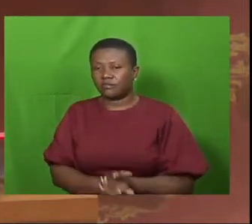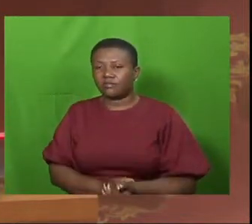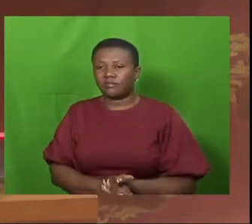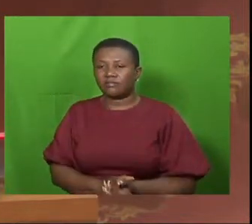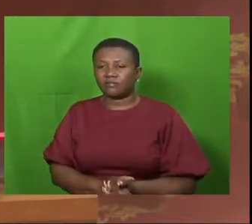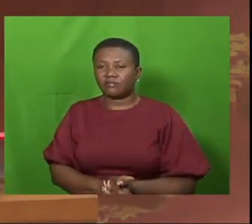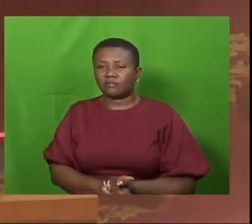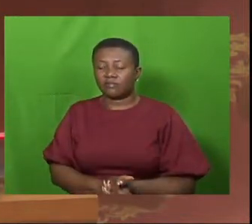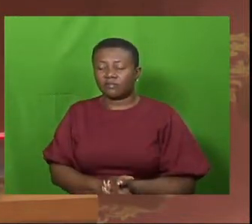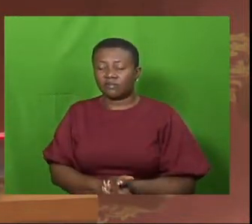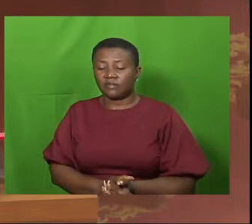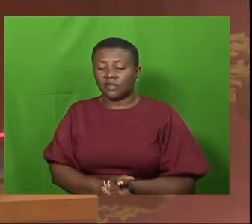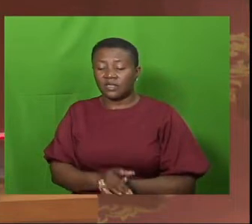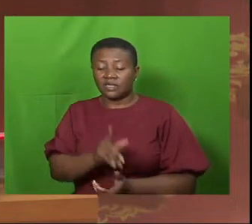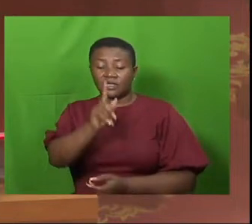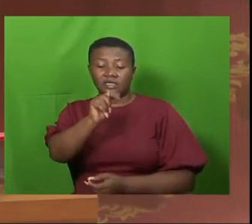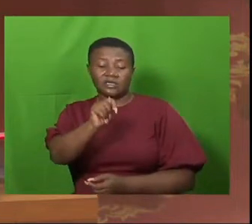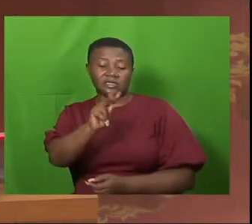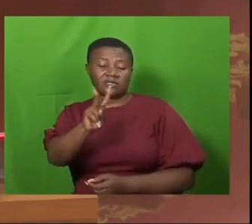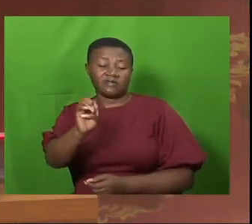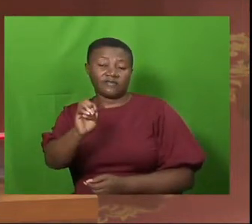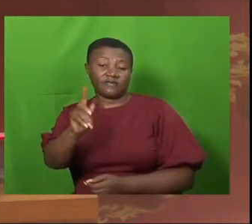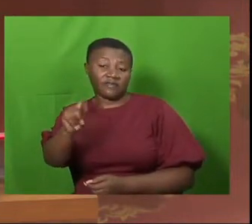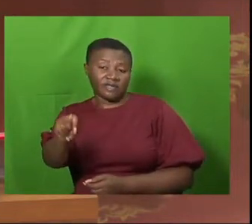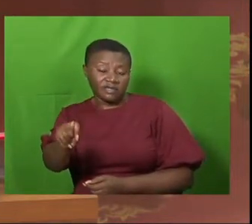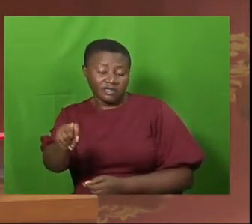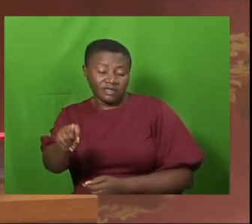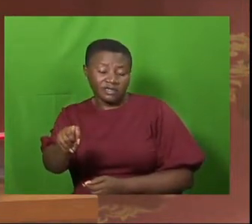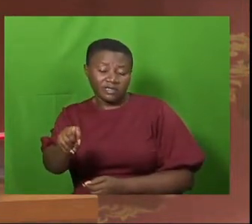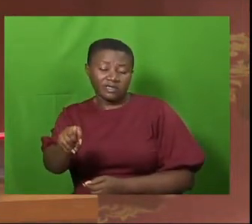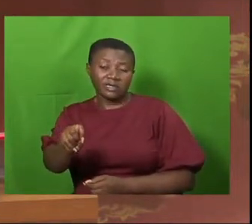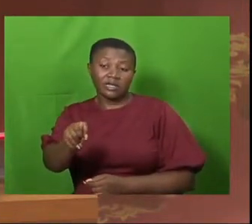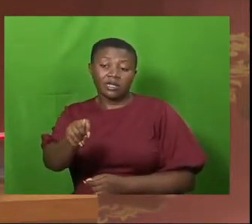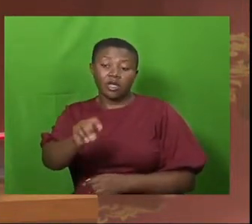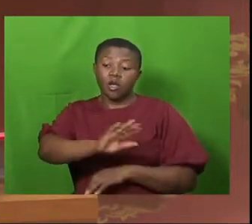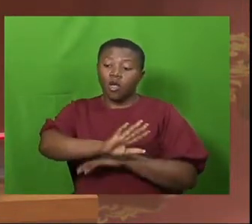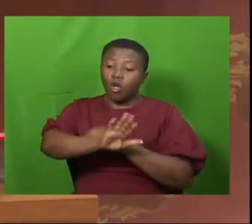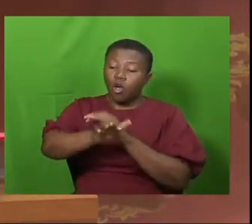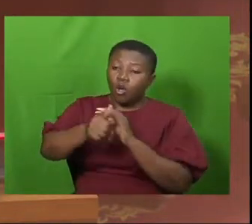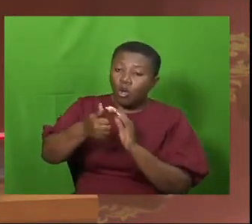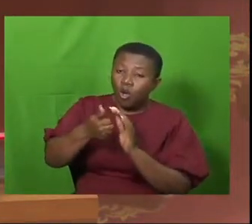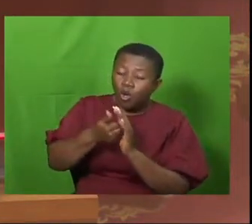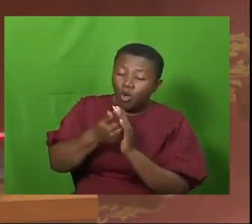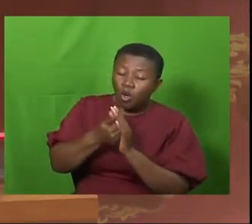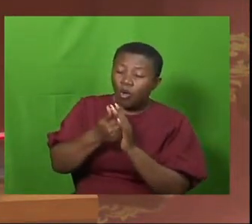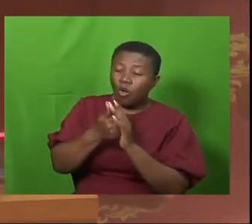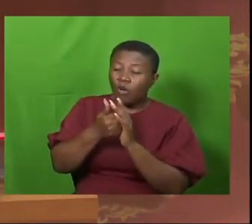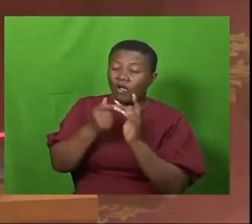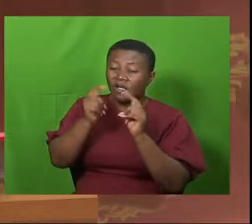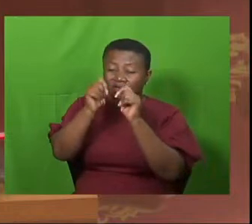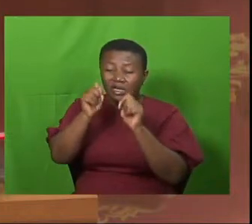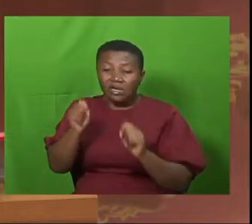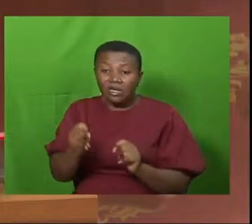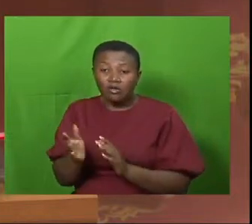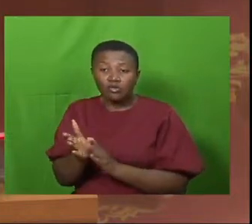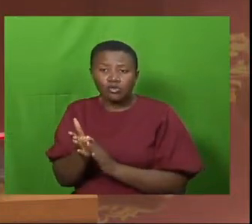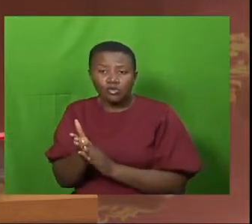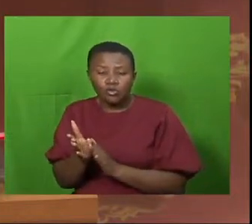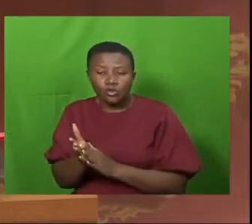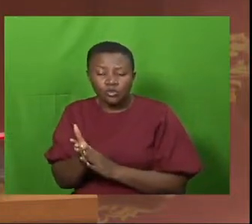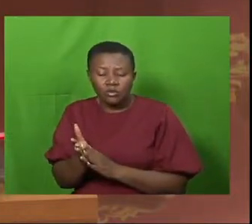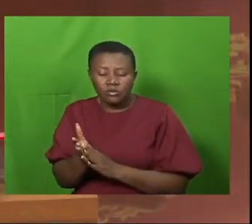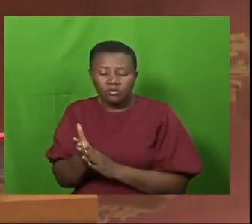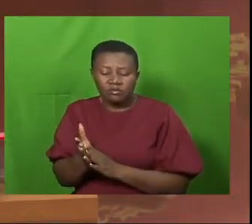our TVET and all our technical schools were virtually abandoned. Mr. Speaker,